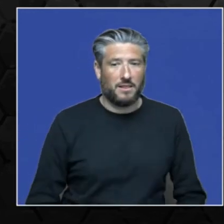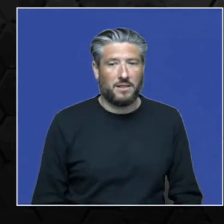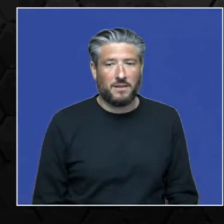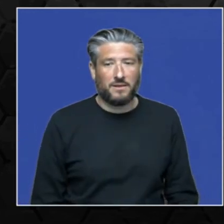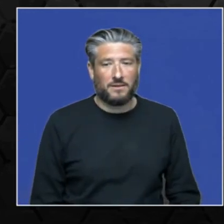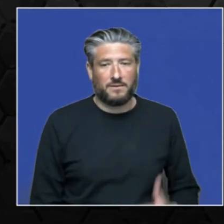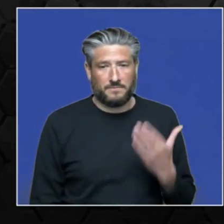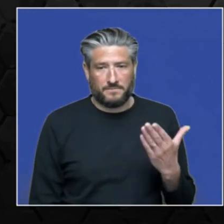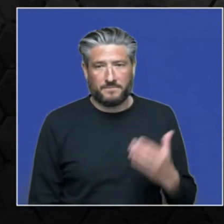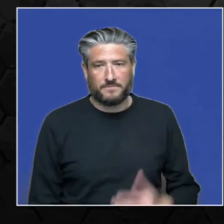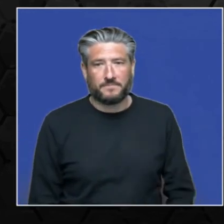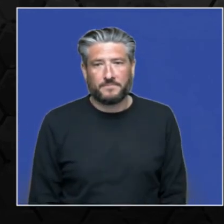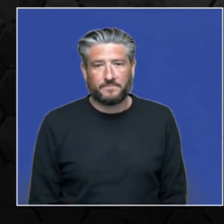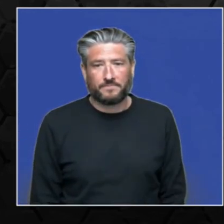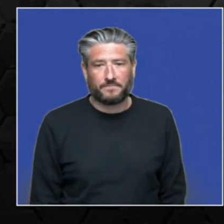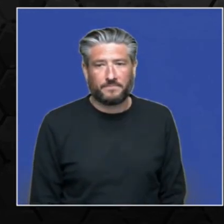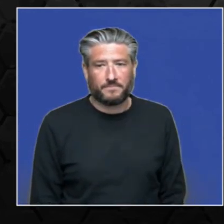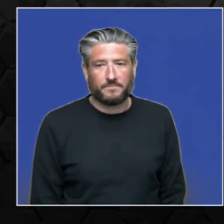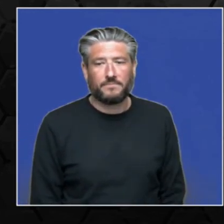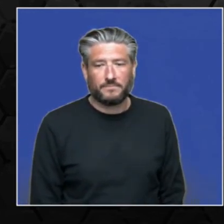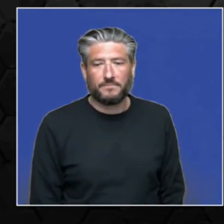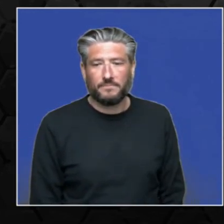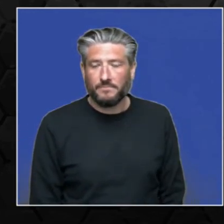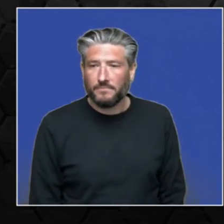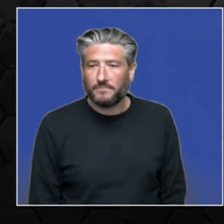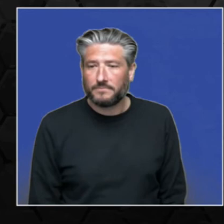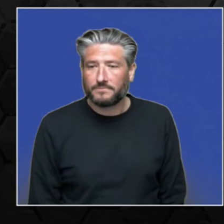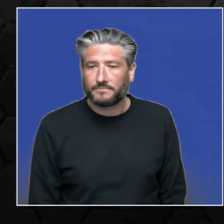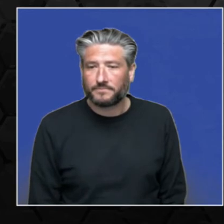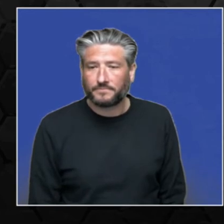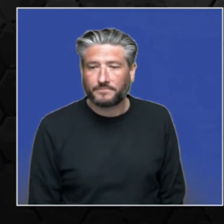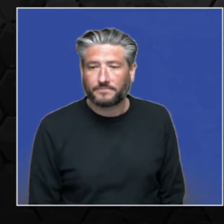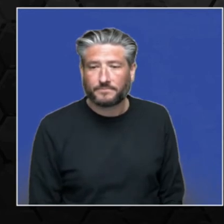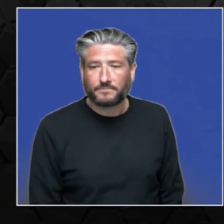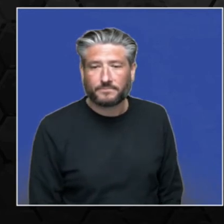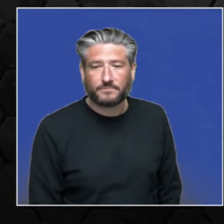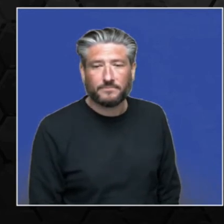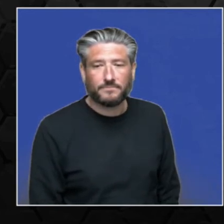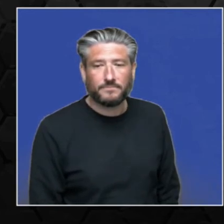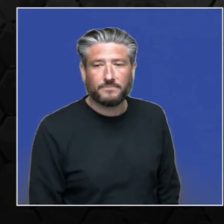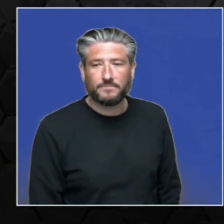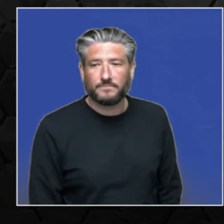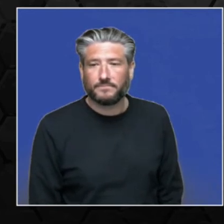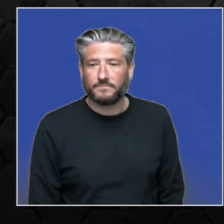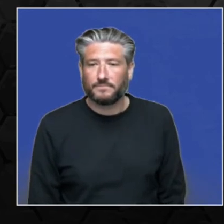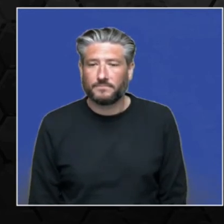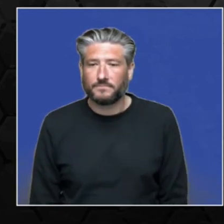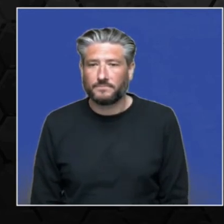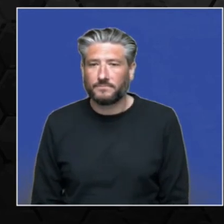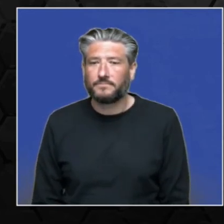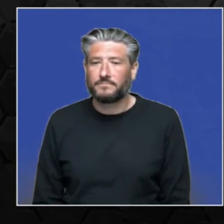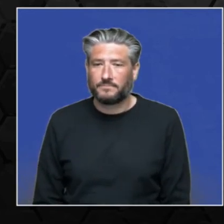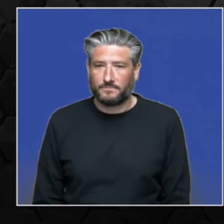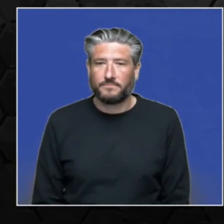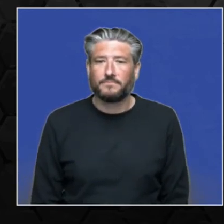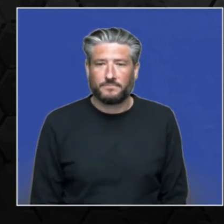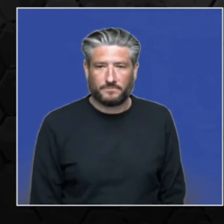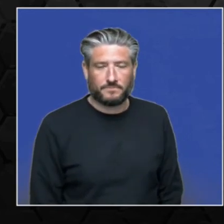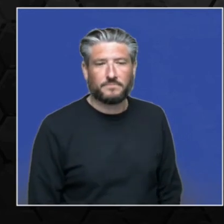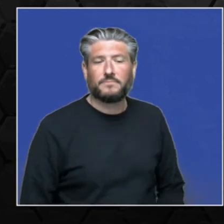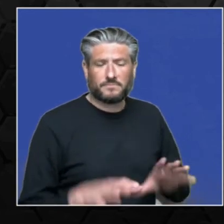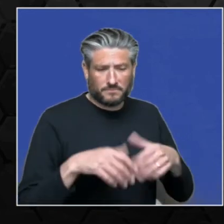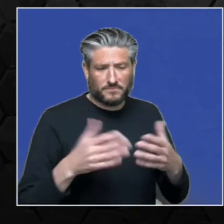the Microsoft Azure Cloud Platform, Azure Machine Learning enables you to manage scalable